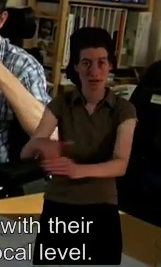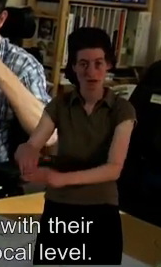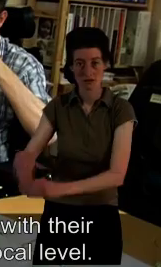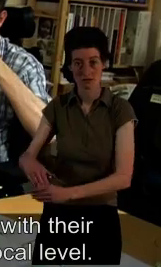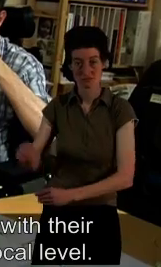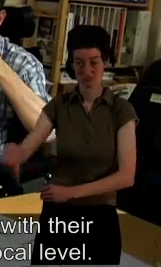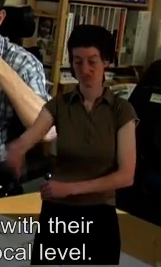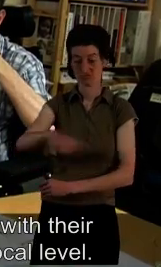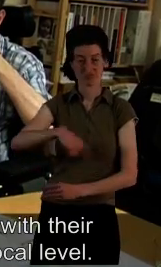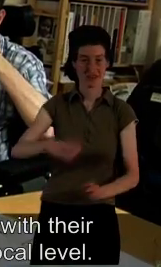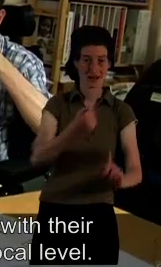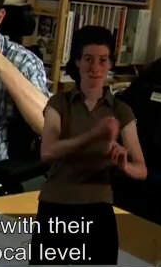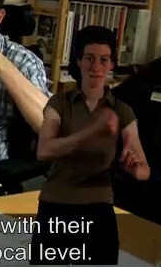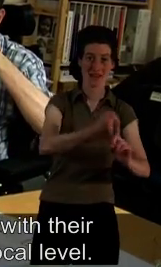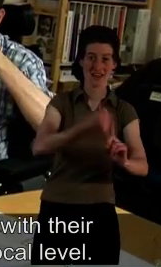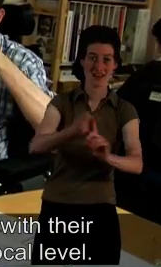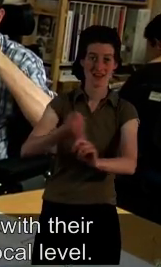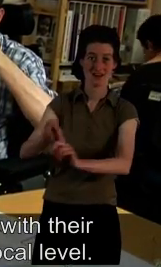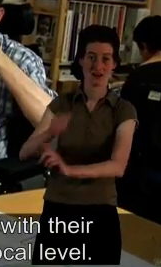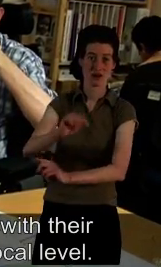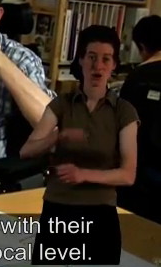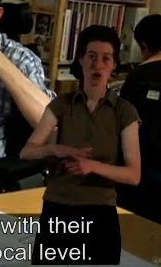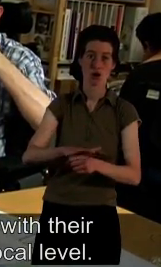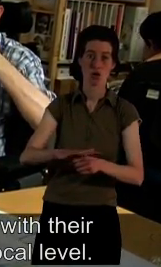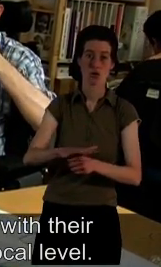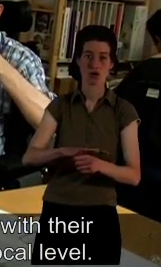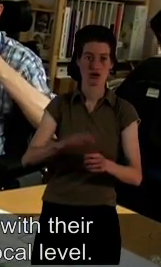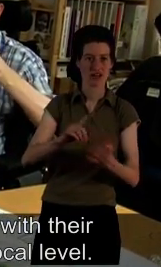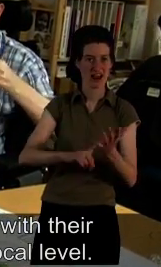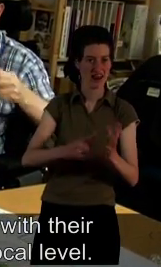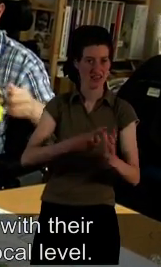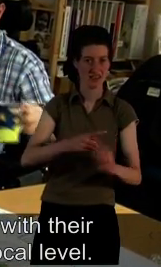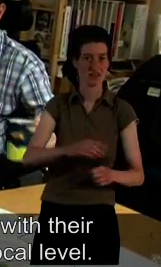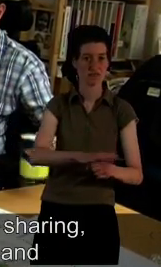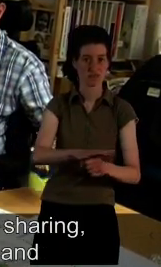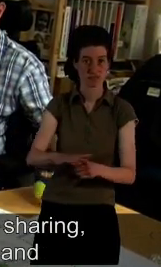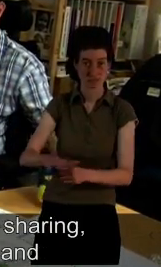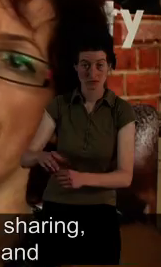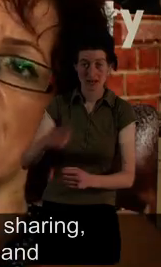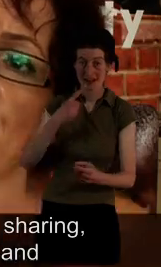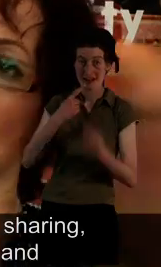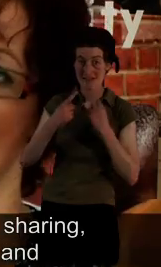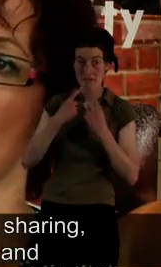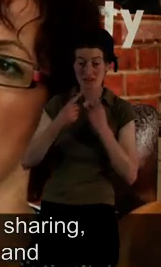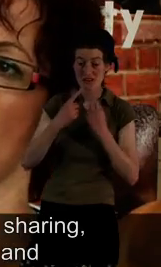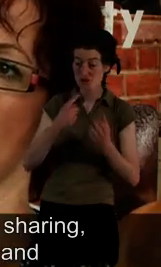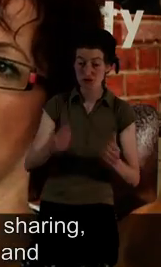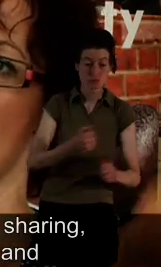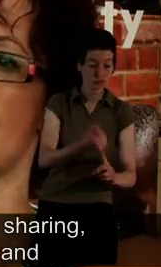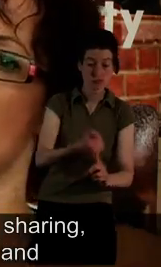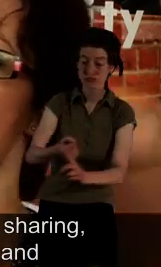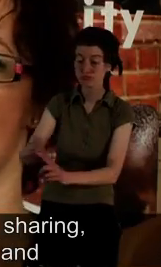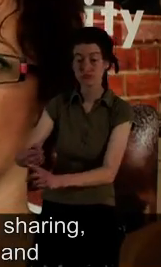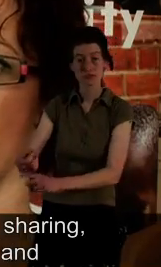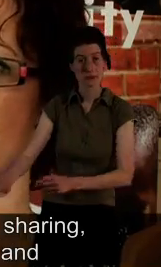membership, and get them to do the campaigning with their local authorities at that much more local level. But there is also a kind of